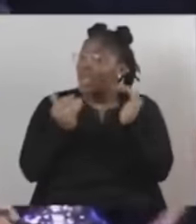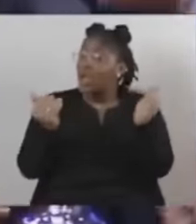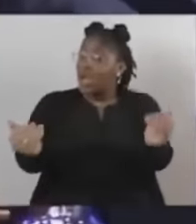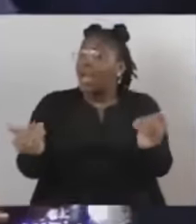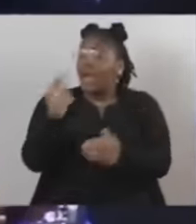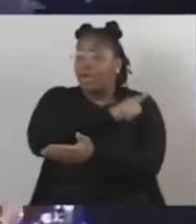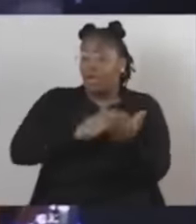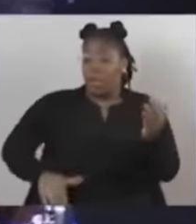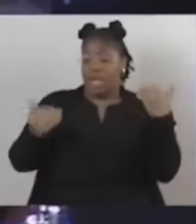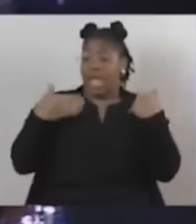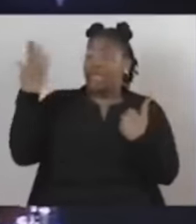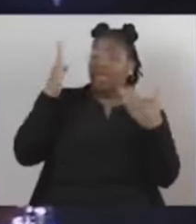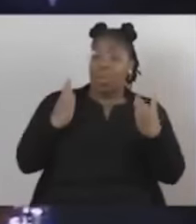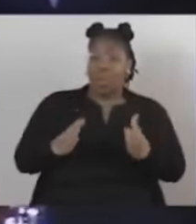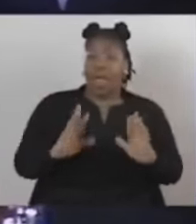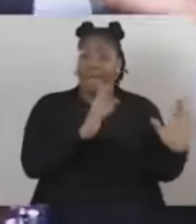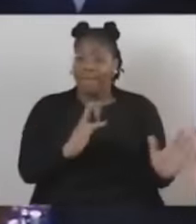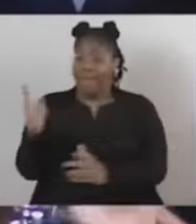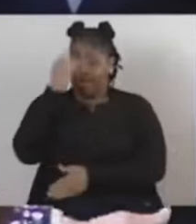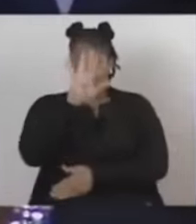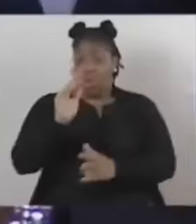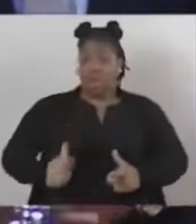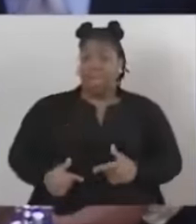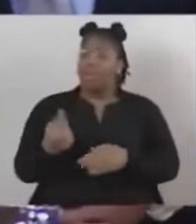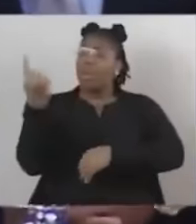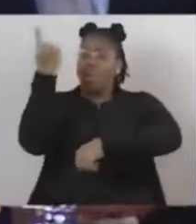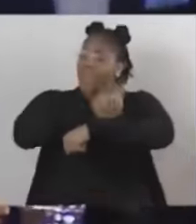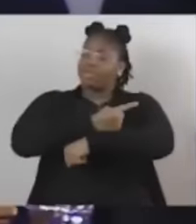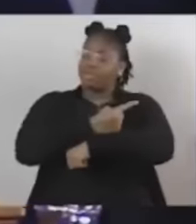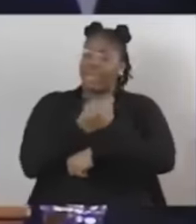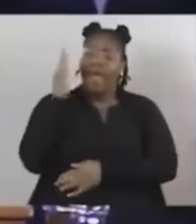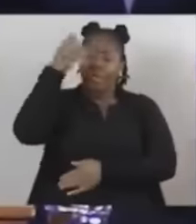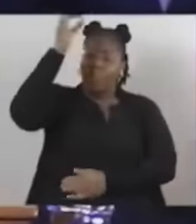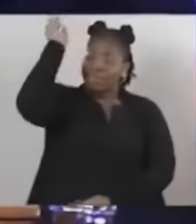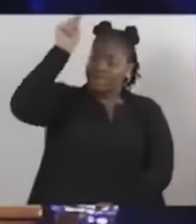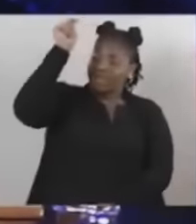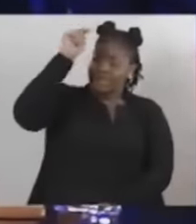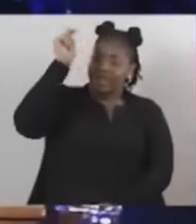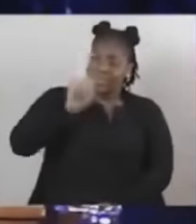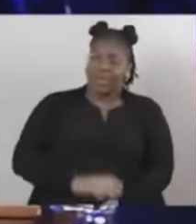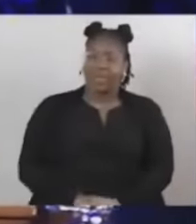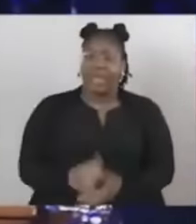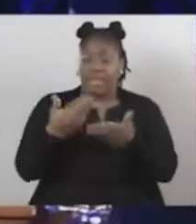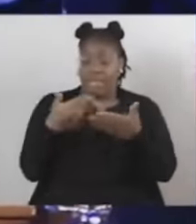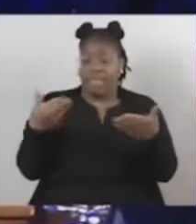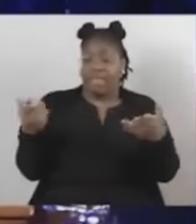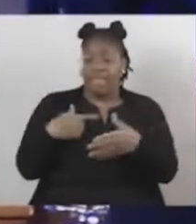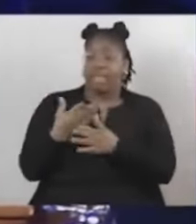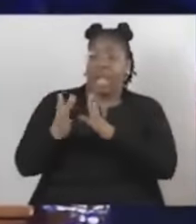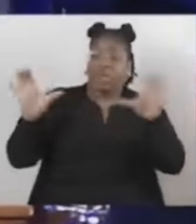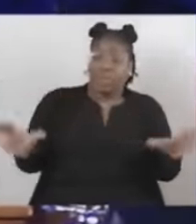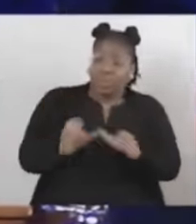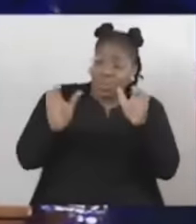let the Lord have his way, then one of these days, I'll be able to testify the things